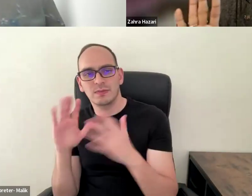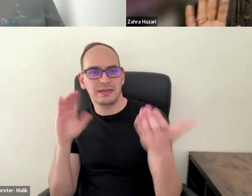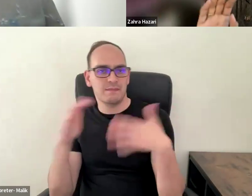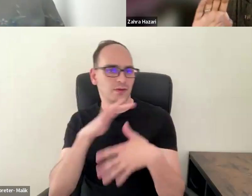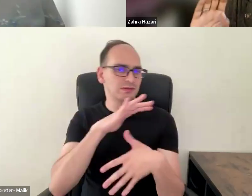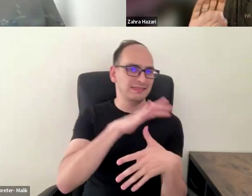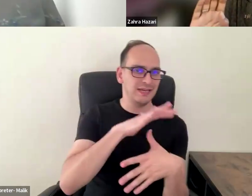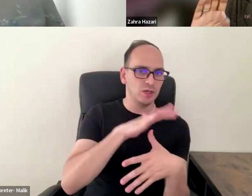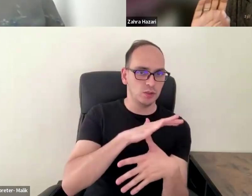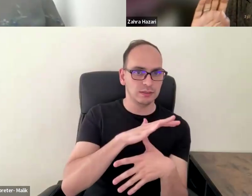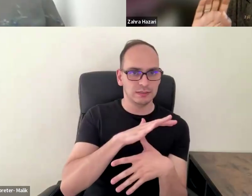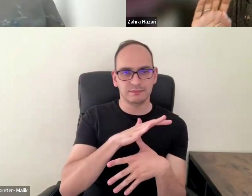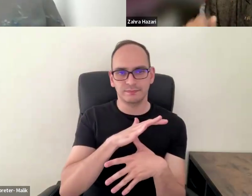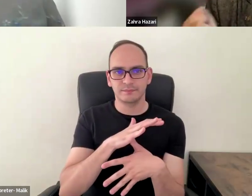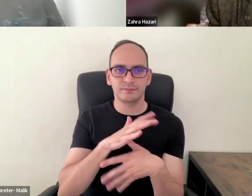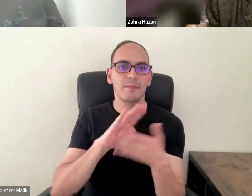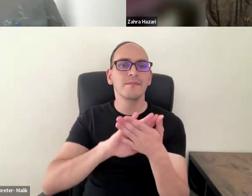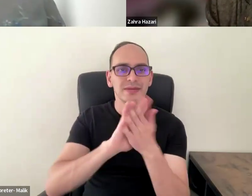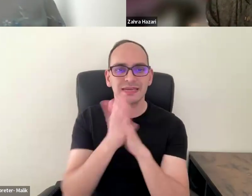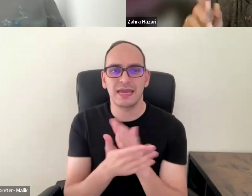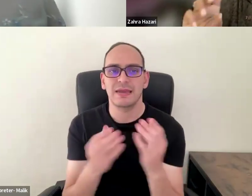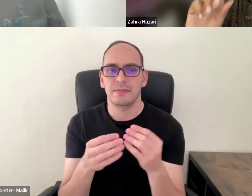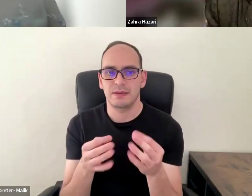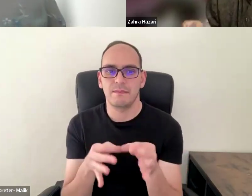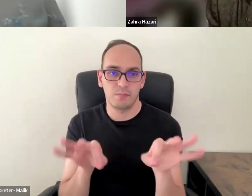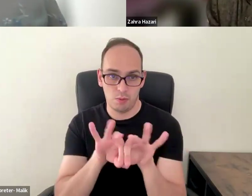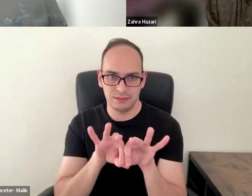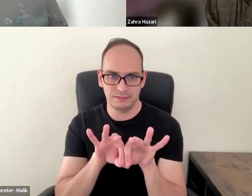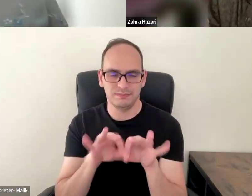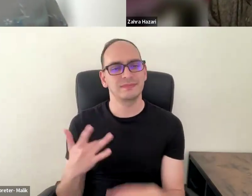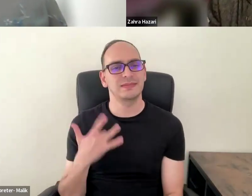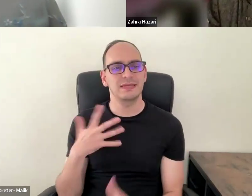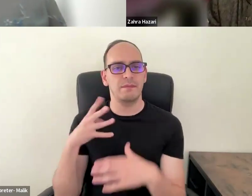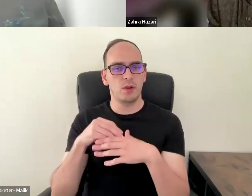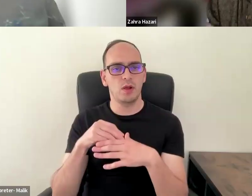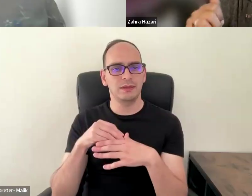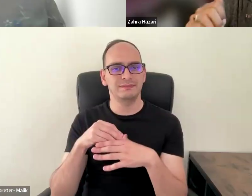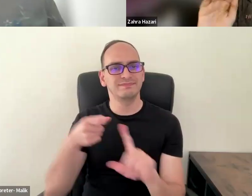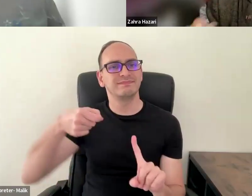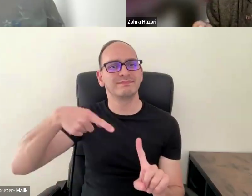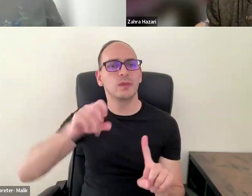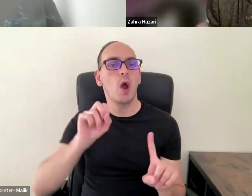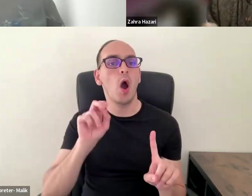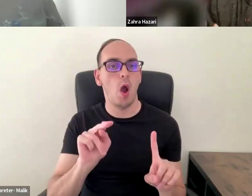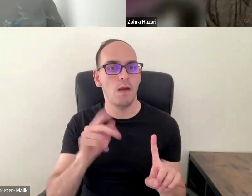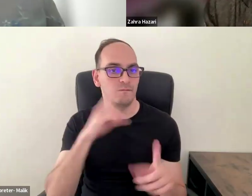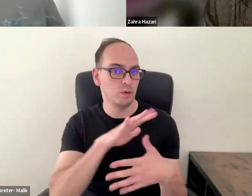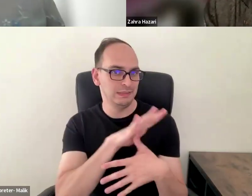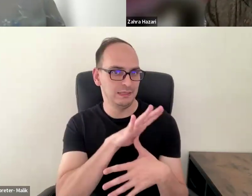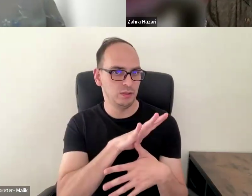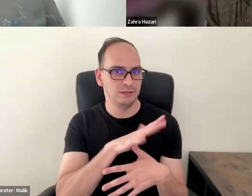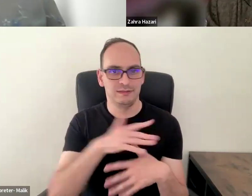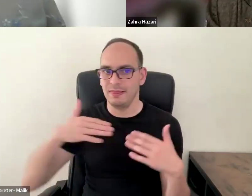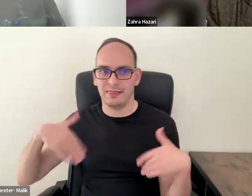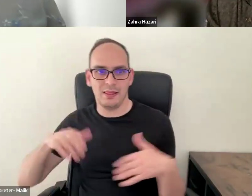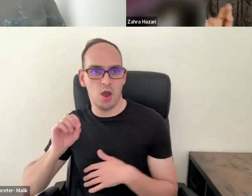seniors, that what became important, what sense of belonging turned on for the seniors, and it hadn't